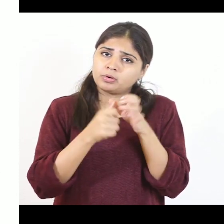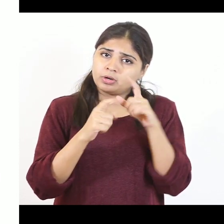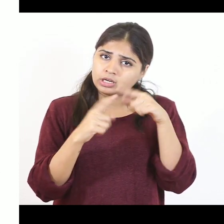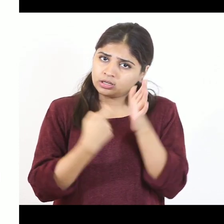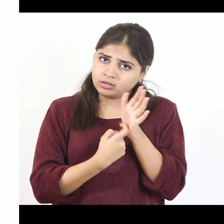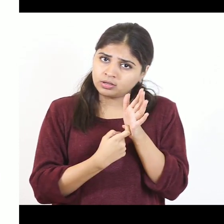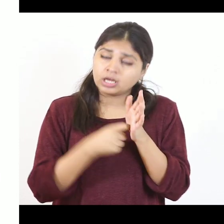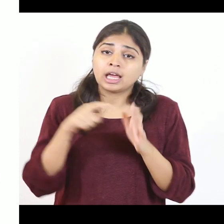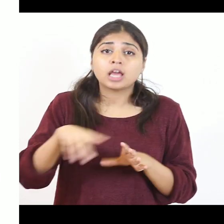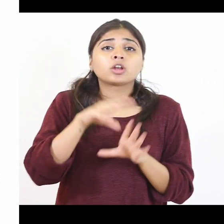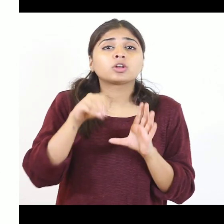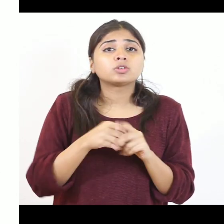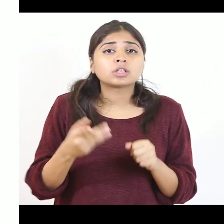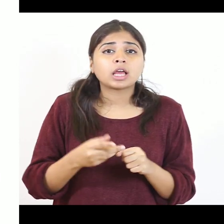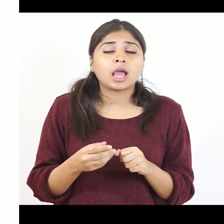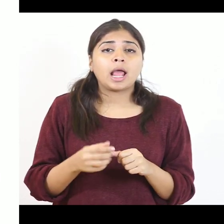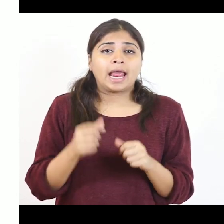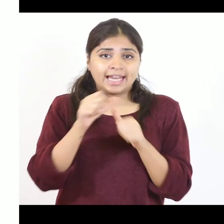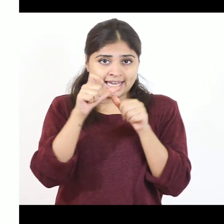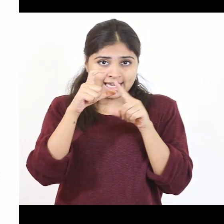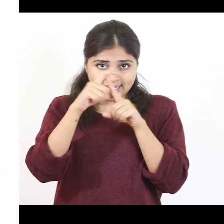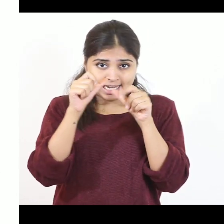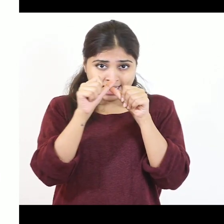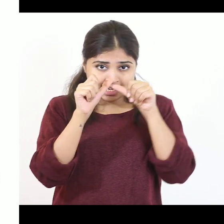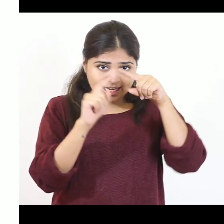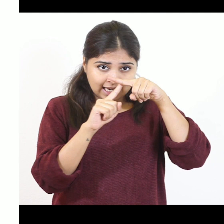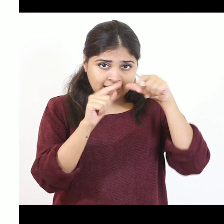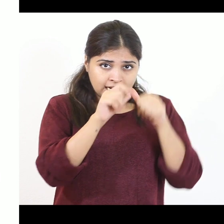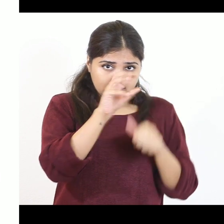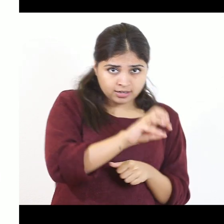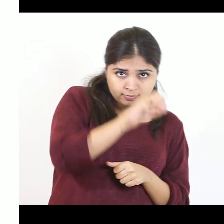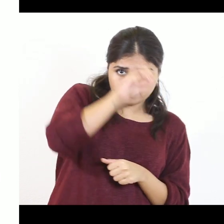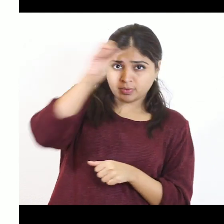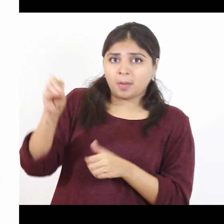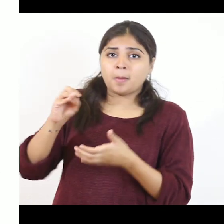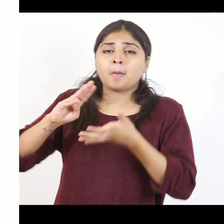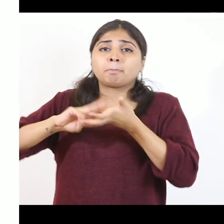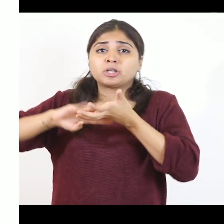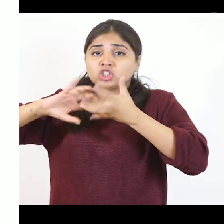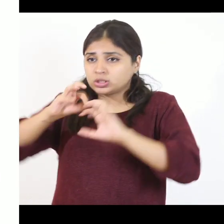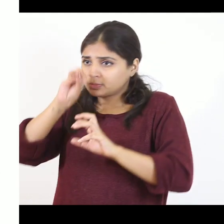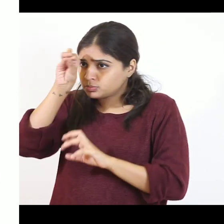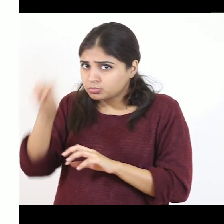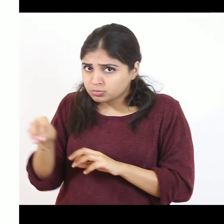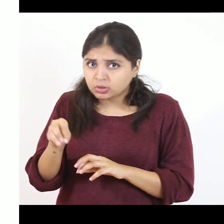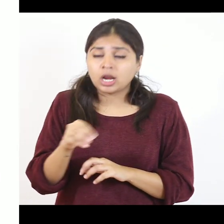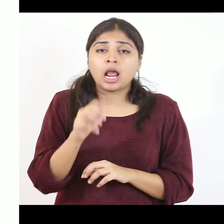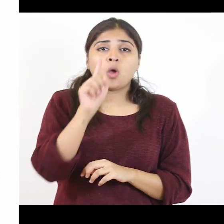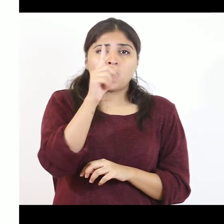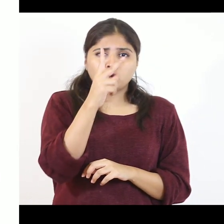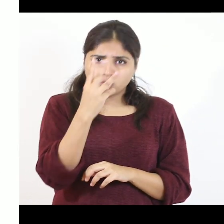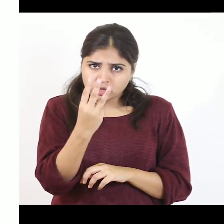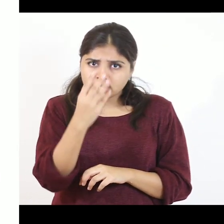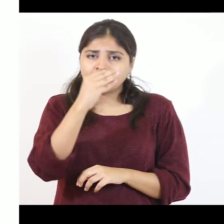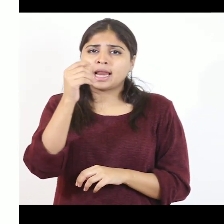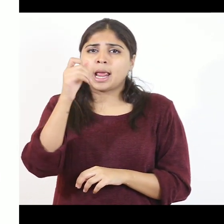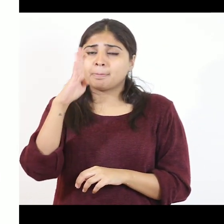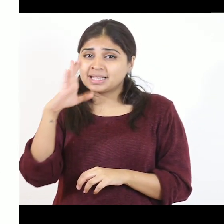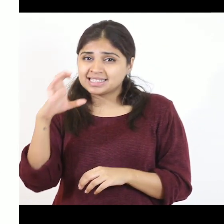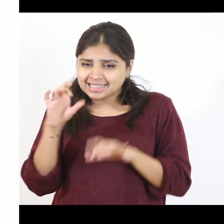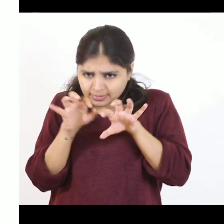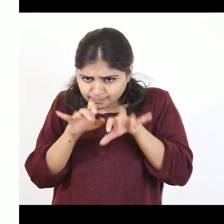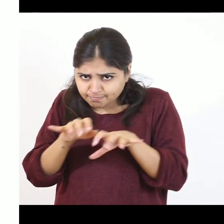into a machine using an alphanumeric keyboard with speed and accuracy,